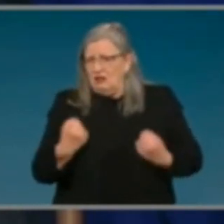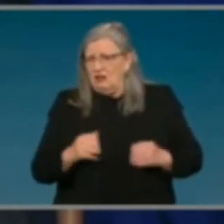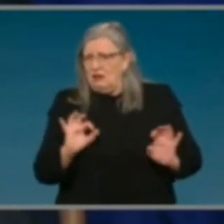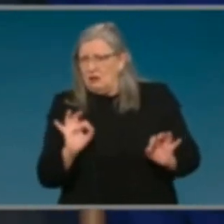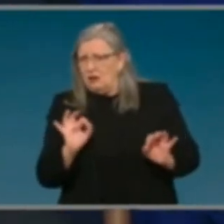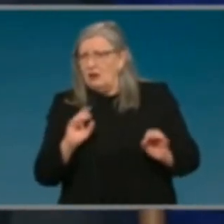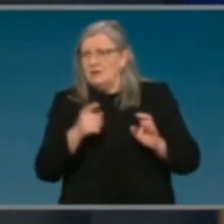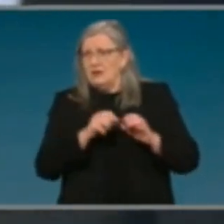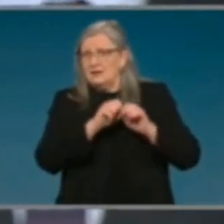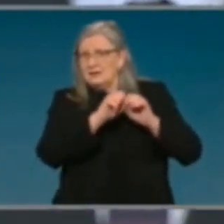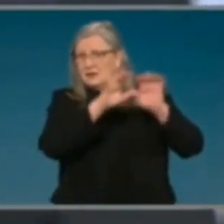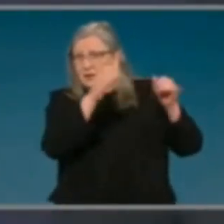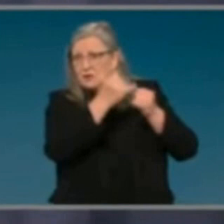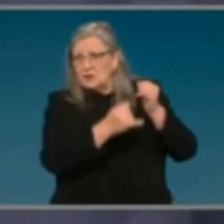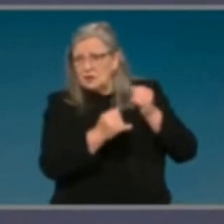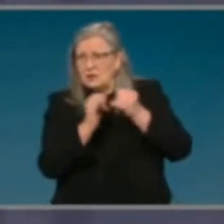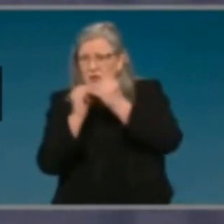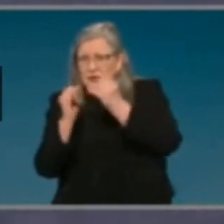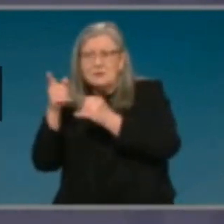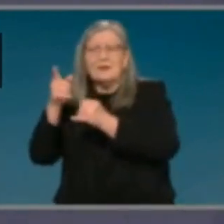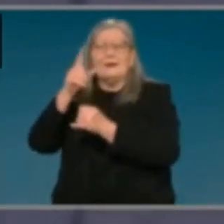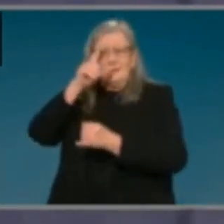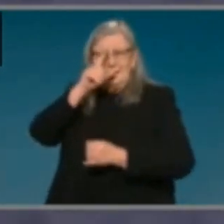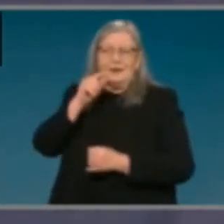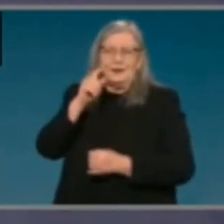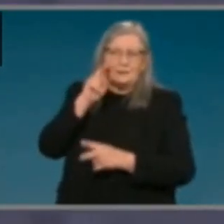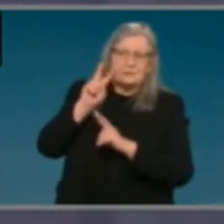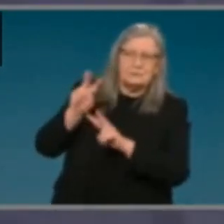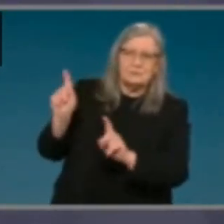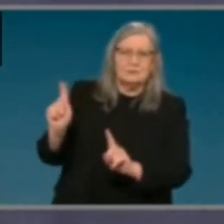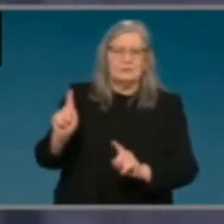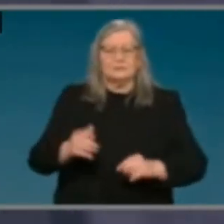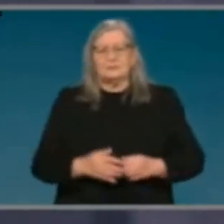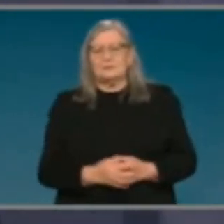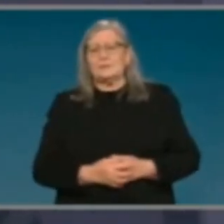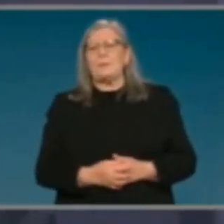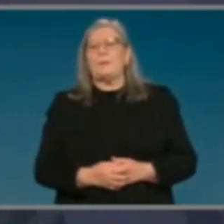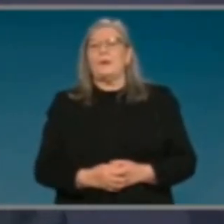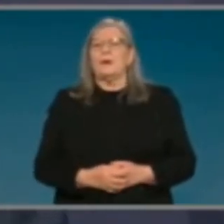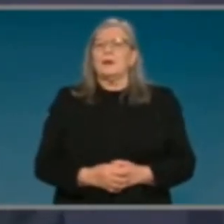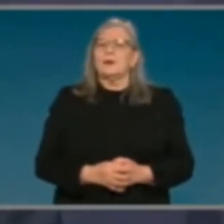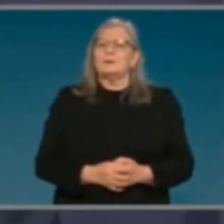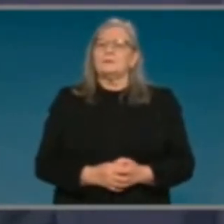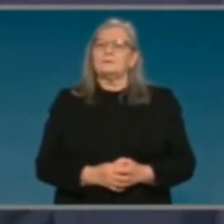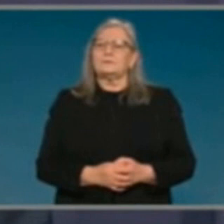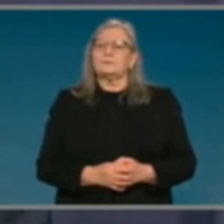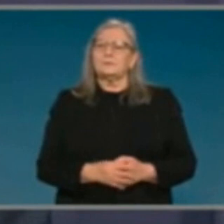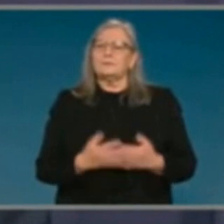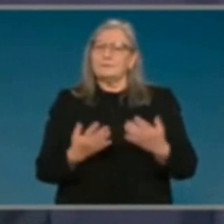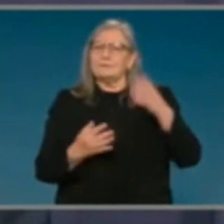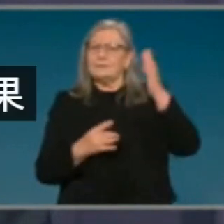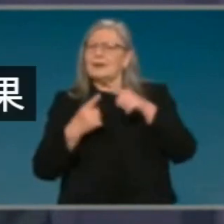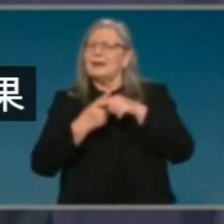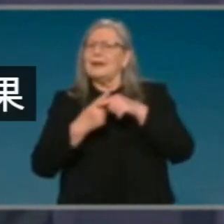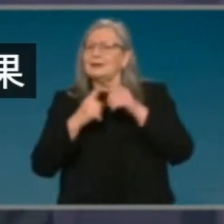in regards to the UK vaccine swap, we're obviously giving 4 million vaccines back to the UK by the end of the year. Given we've been repeatedly told